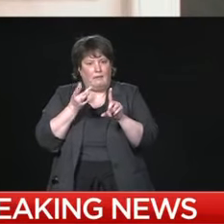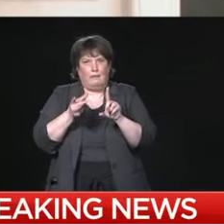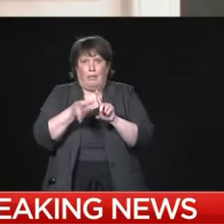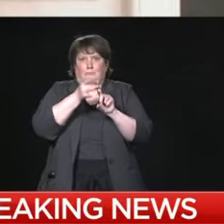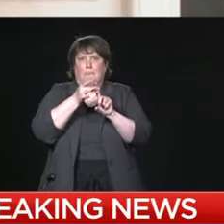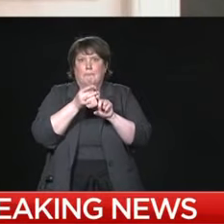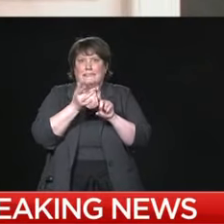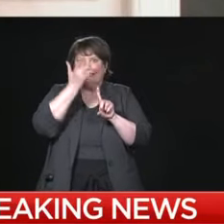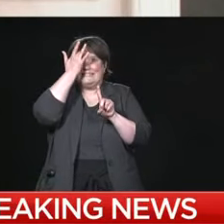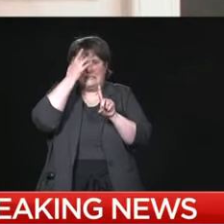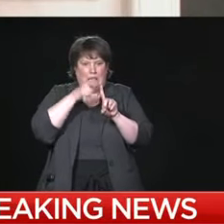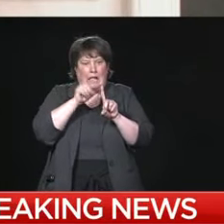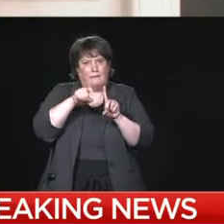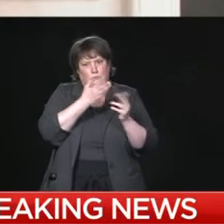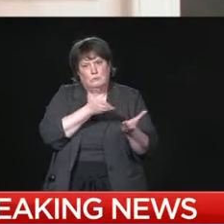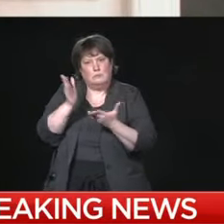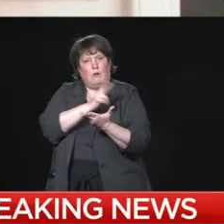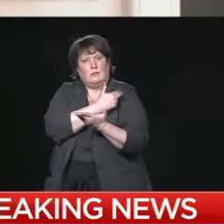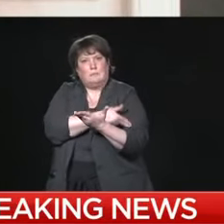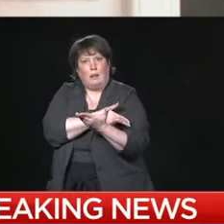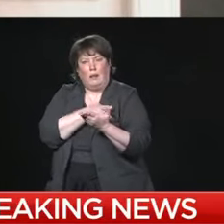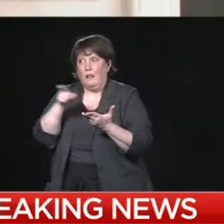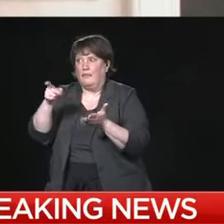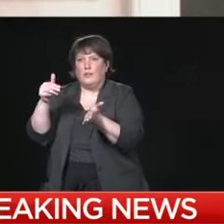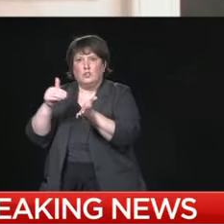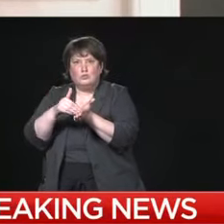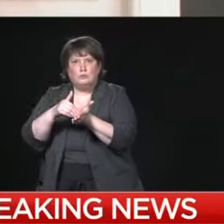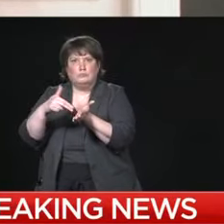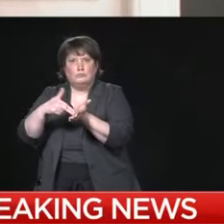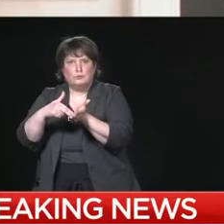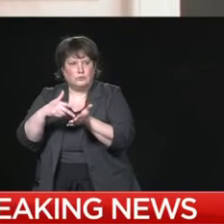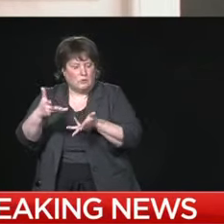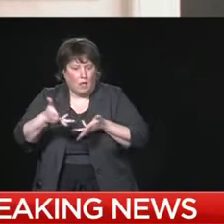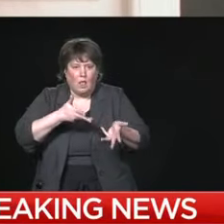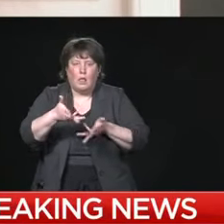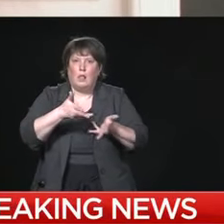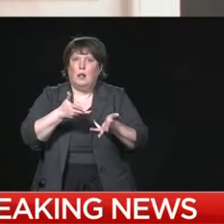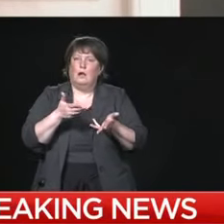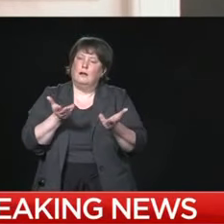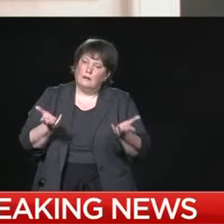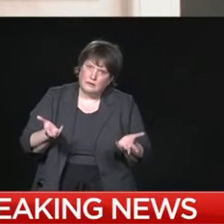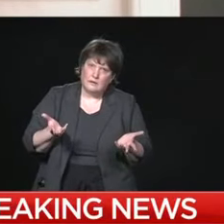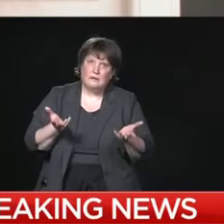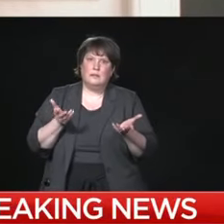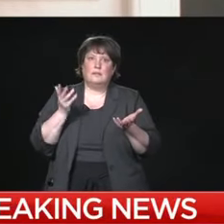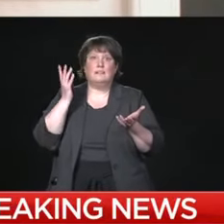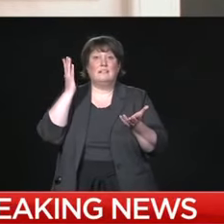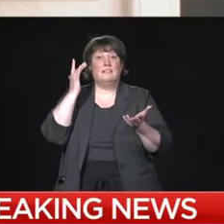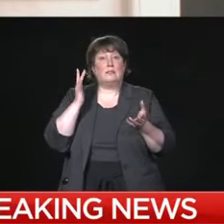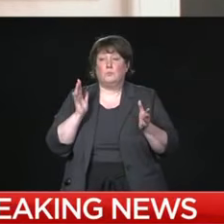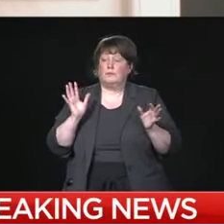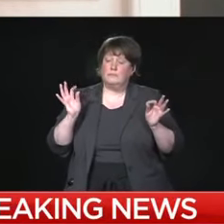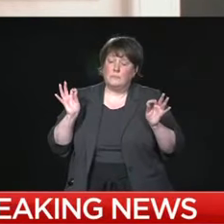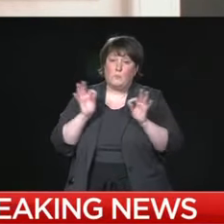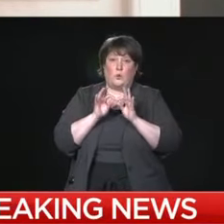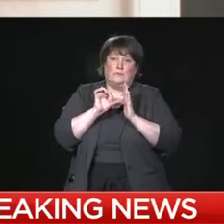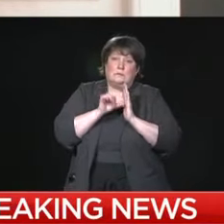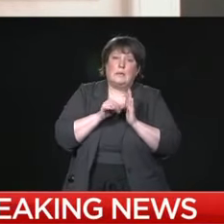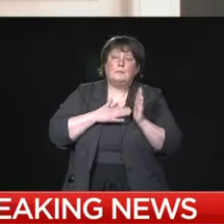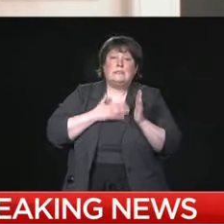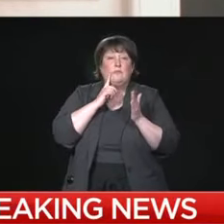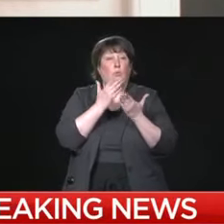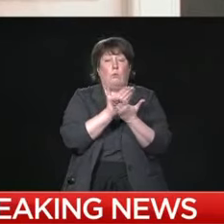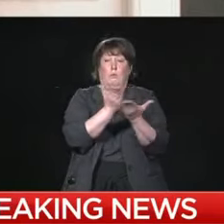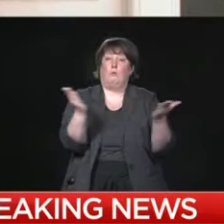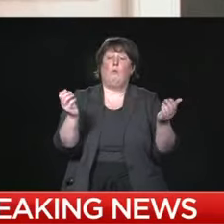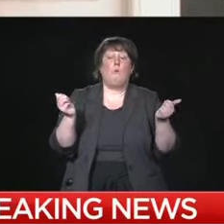healthcare professionals will be facing a week from now, 10 days from now. That's why it is so important for